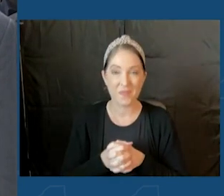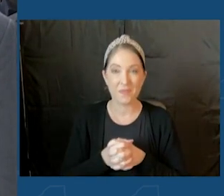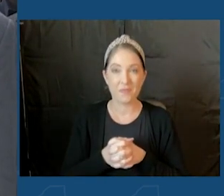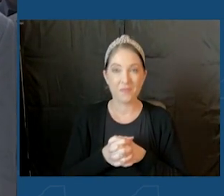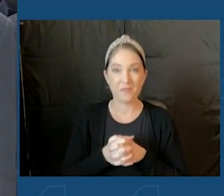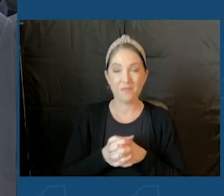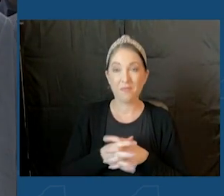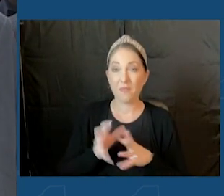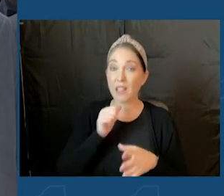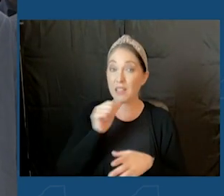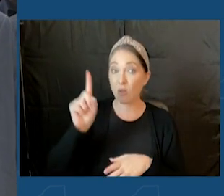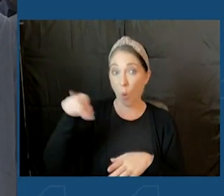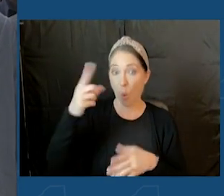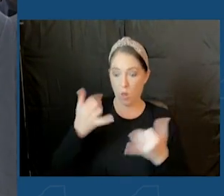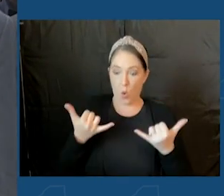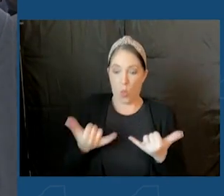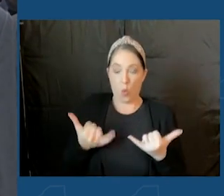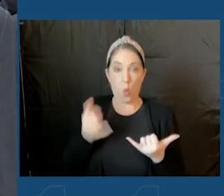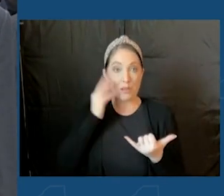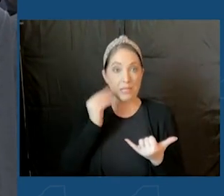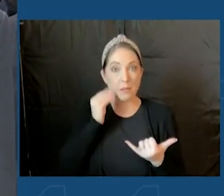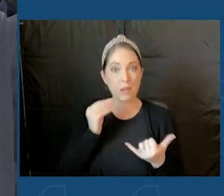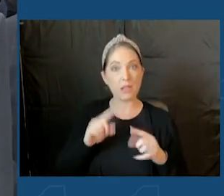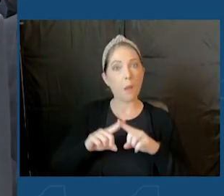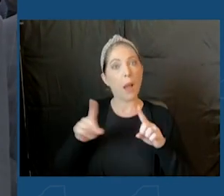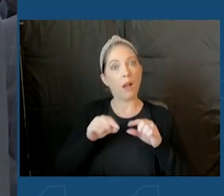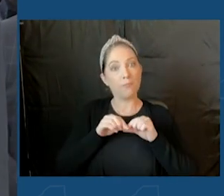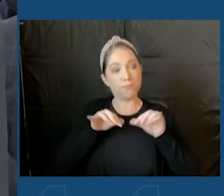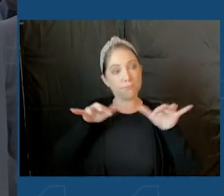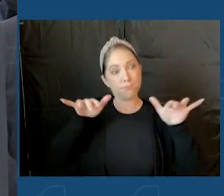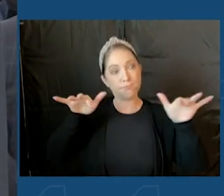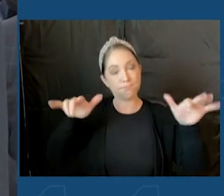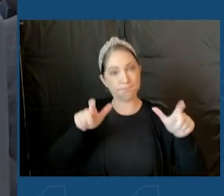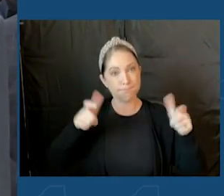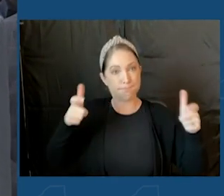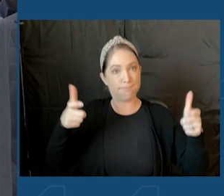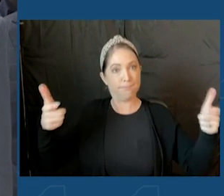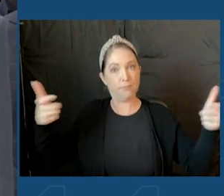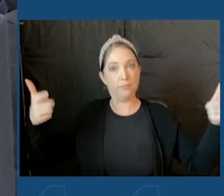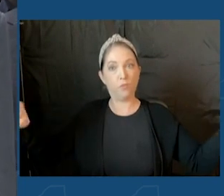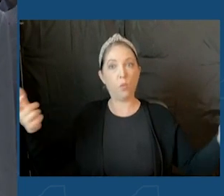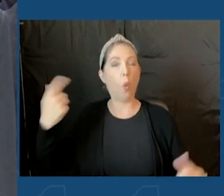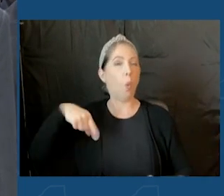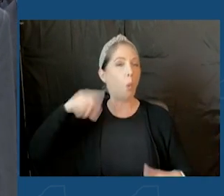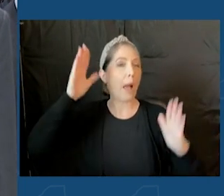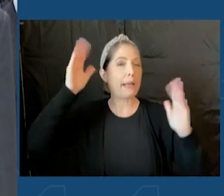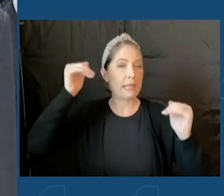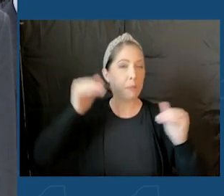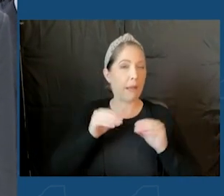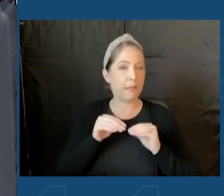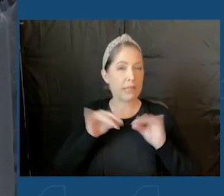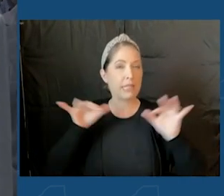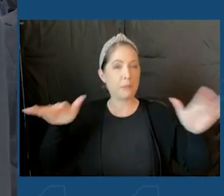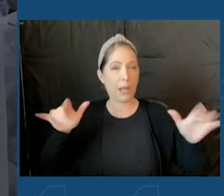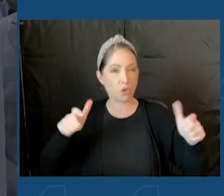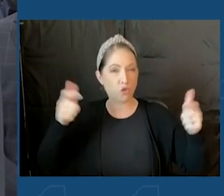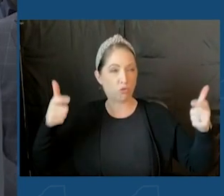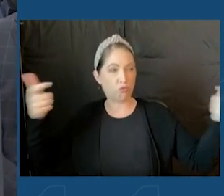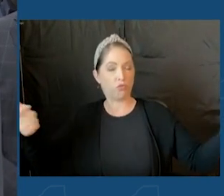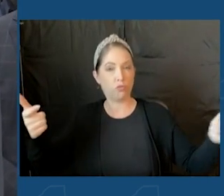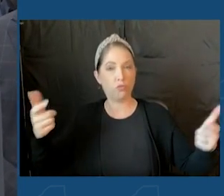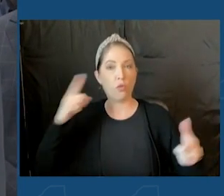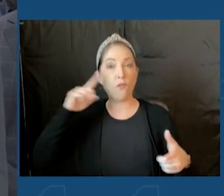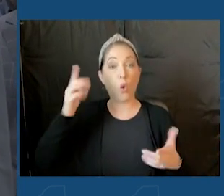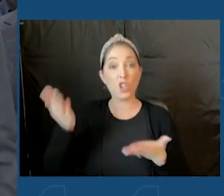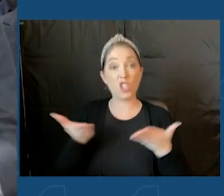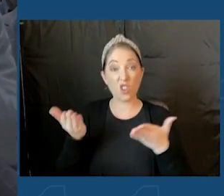about the current experience, it's also about expanding. We anticipate this is going to lead to an expansion of service up to